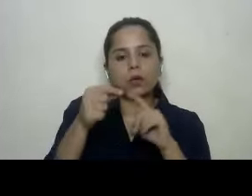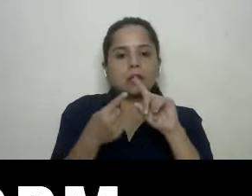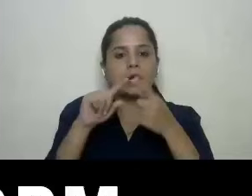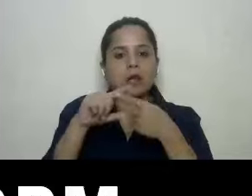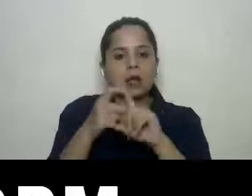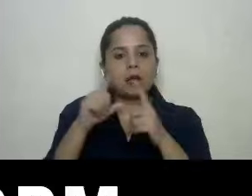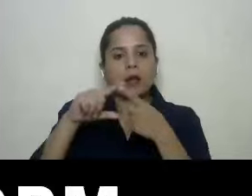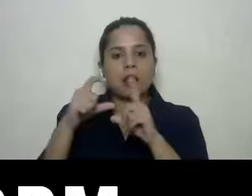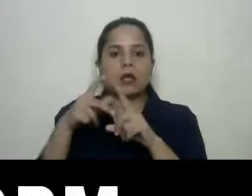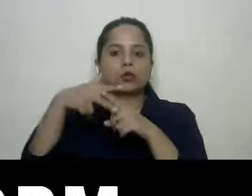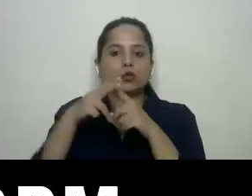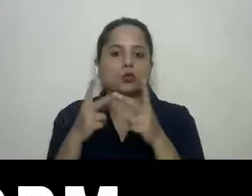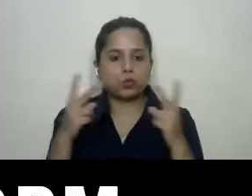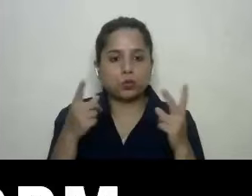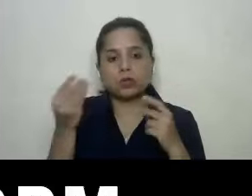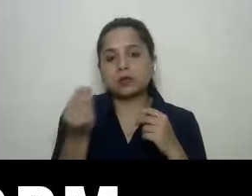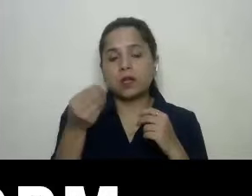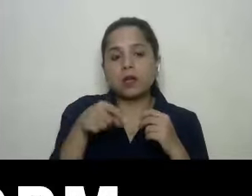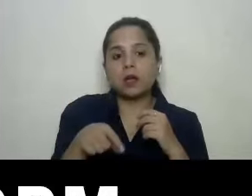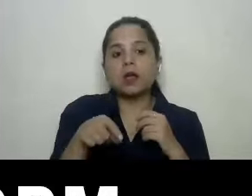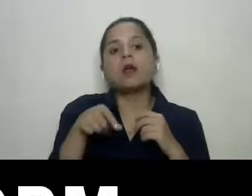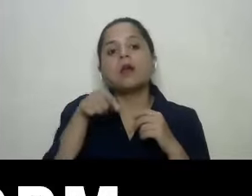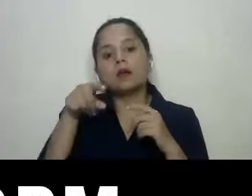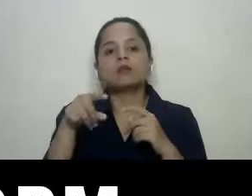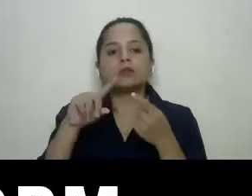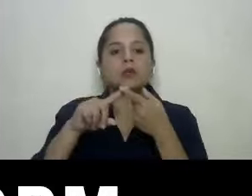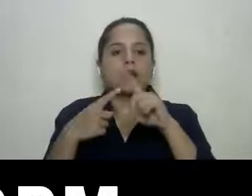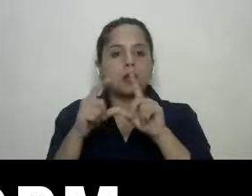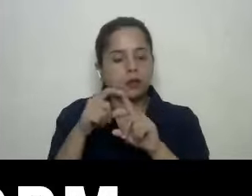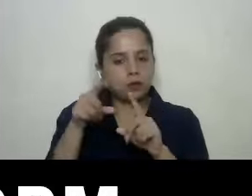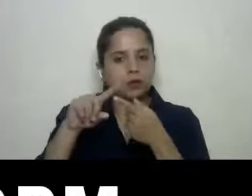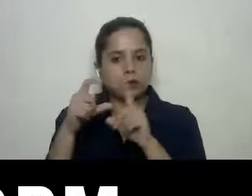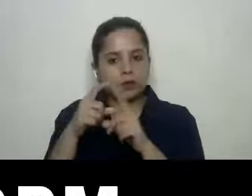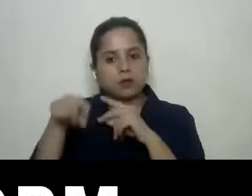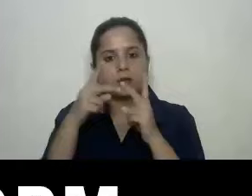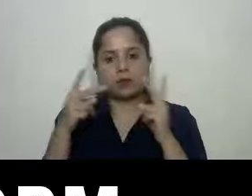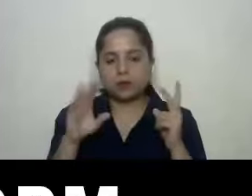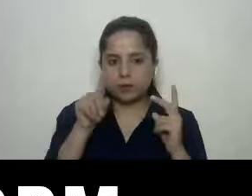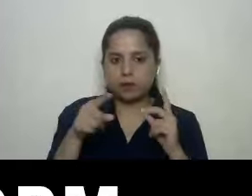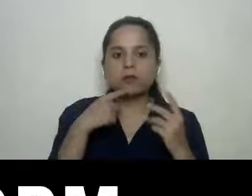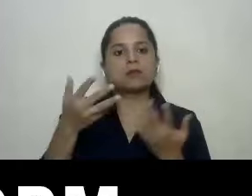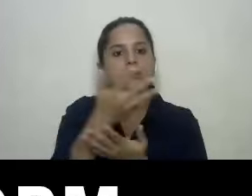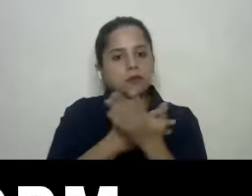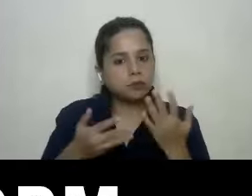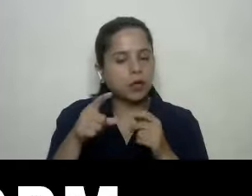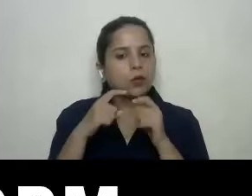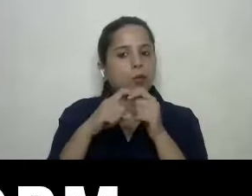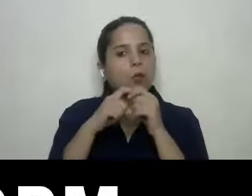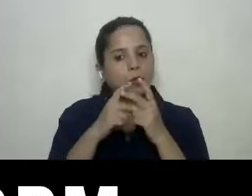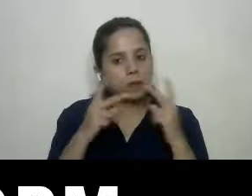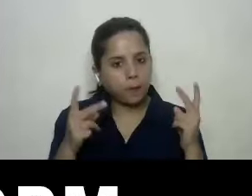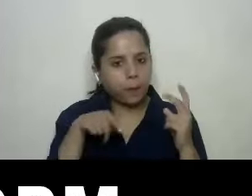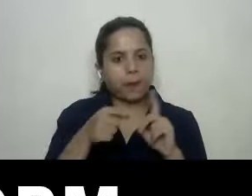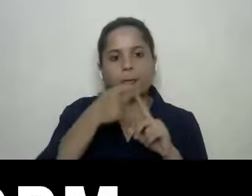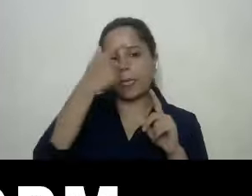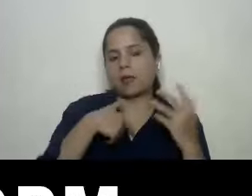So some of the key AI features are interactive quizzes, personalized